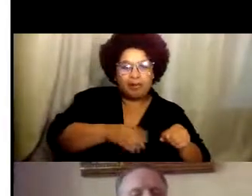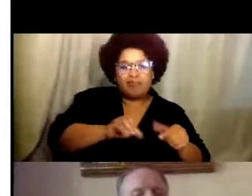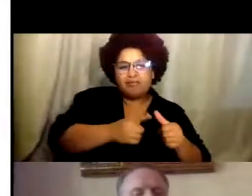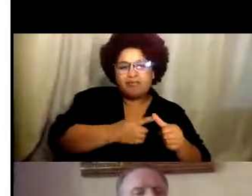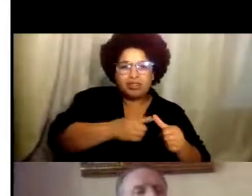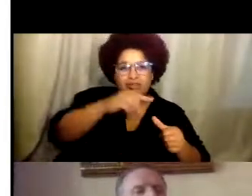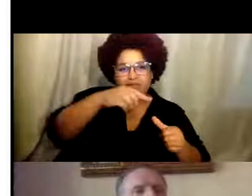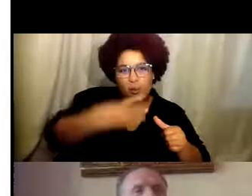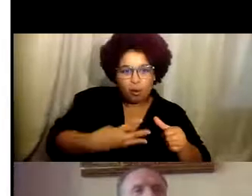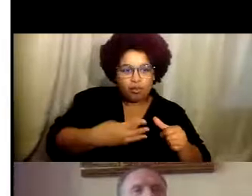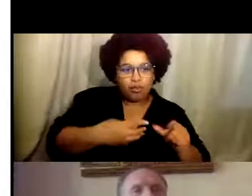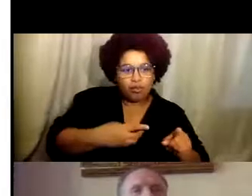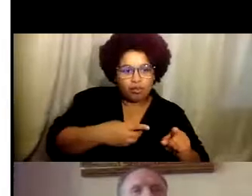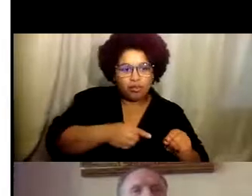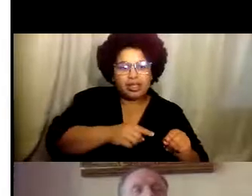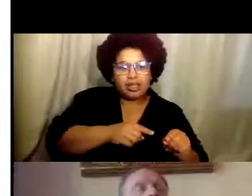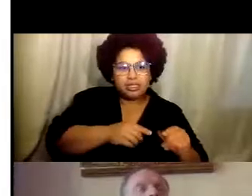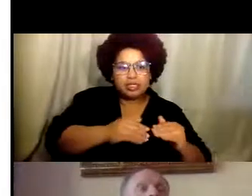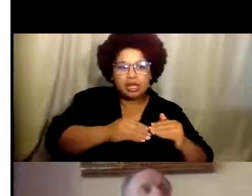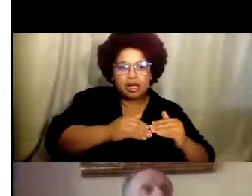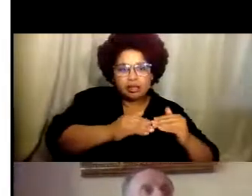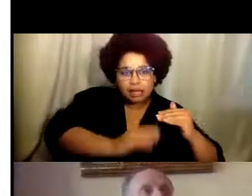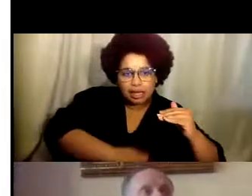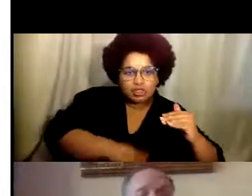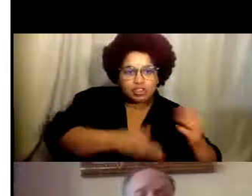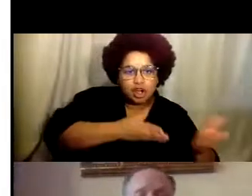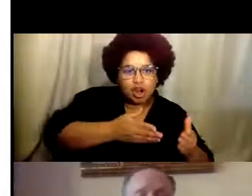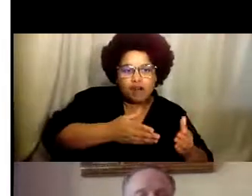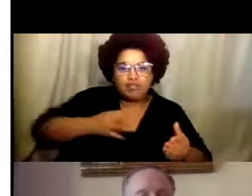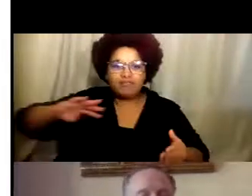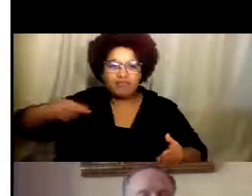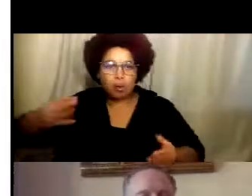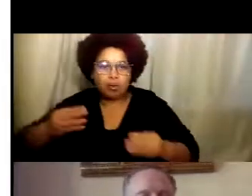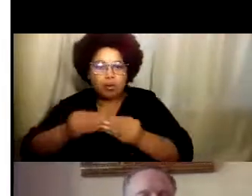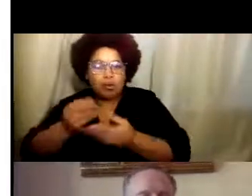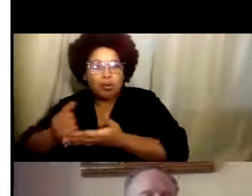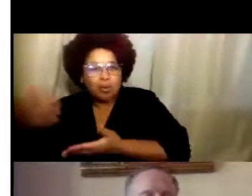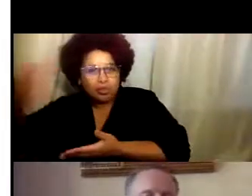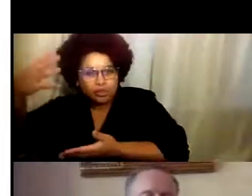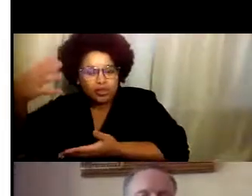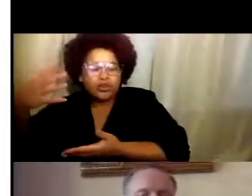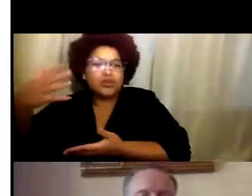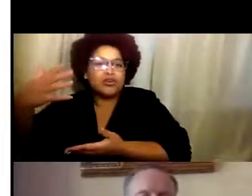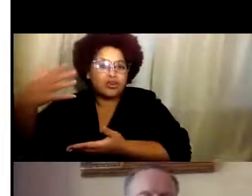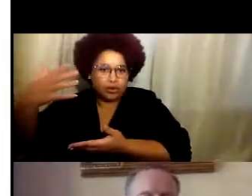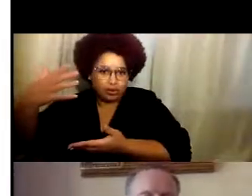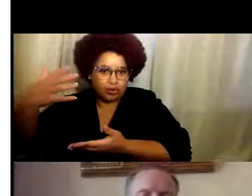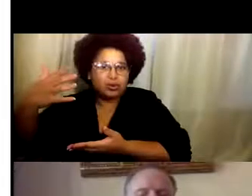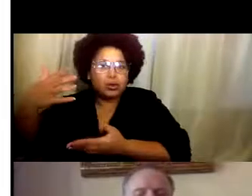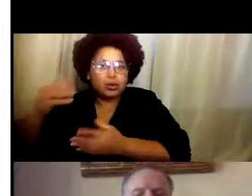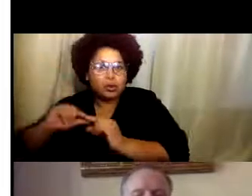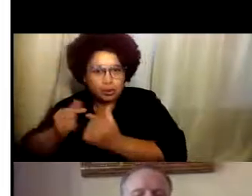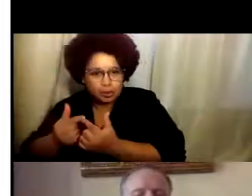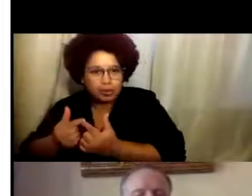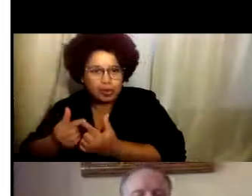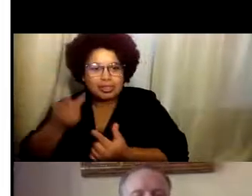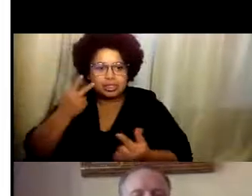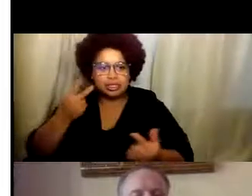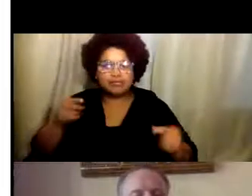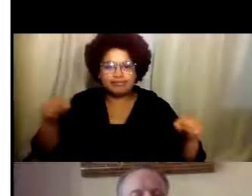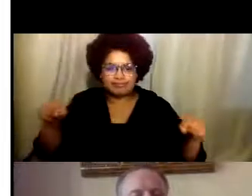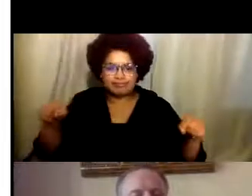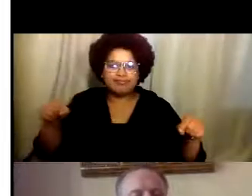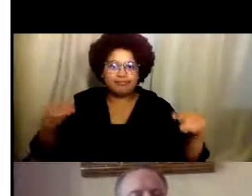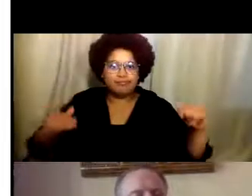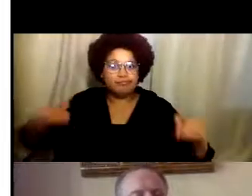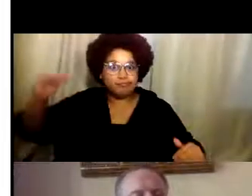Quartile 4 are the better served, wealthier communities. And you can see that there's a disparity here. And